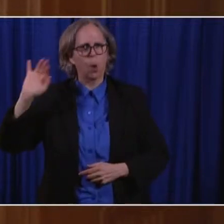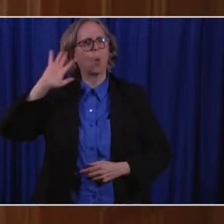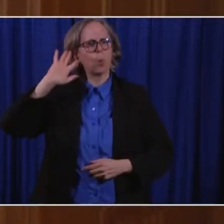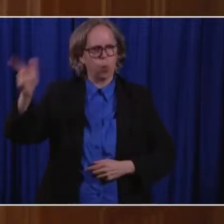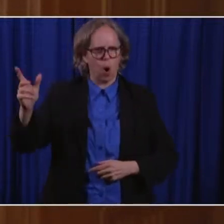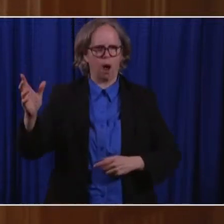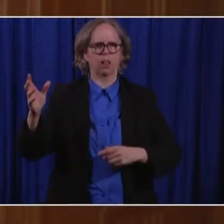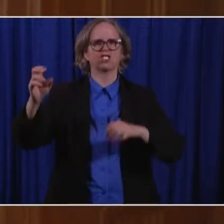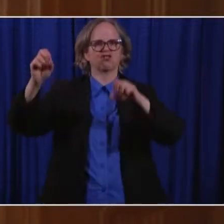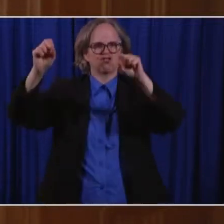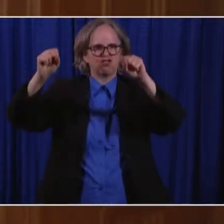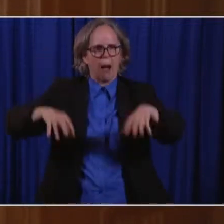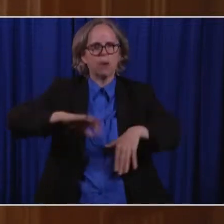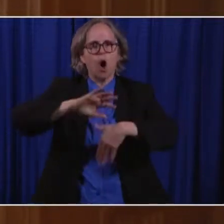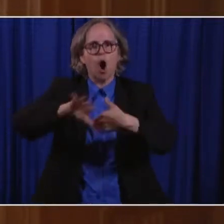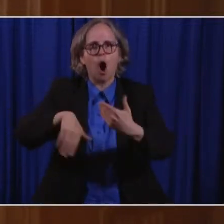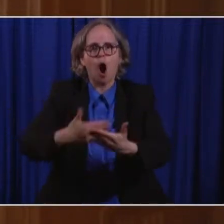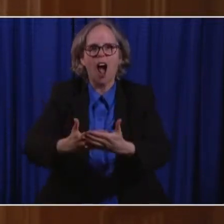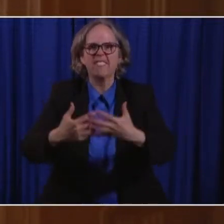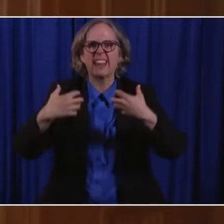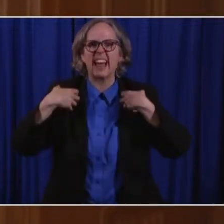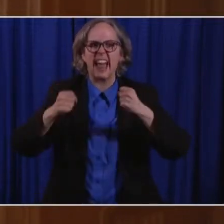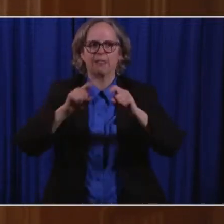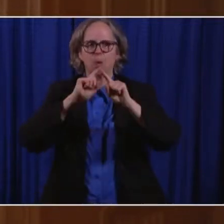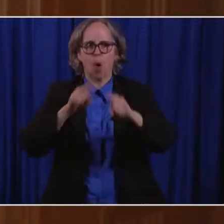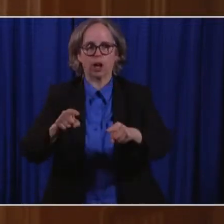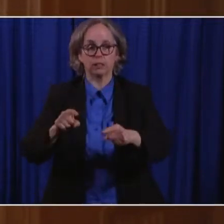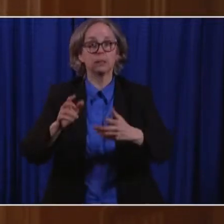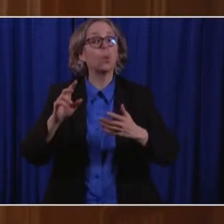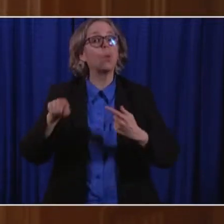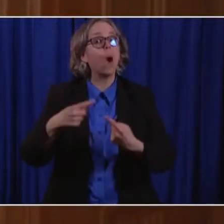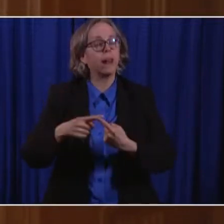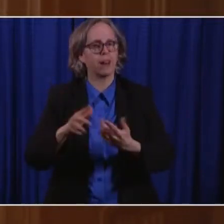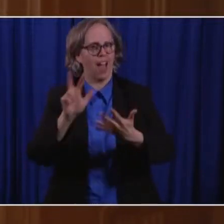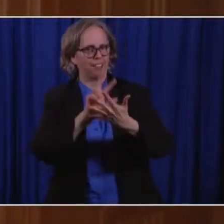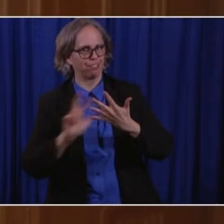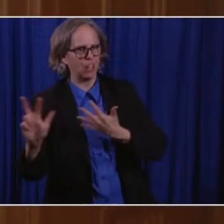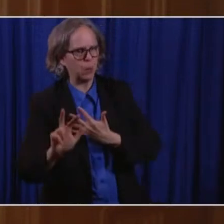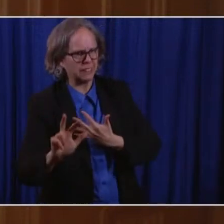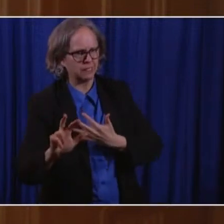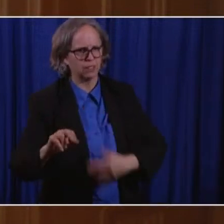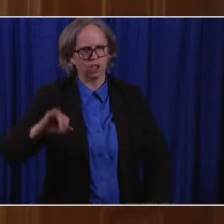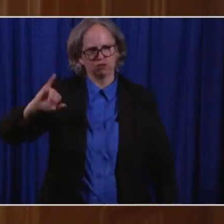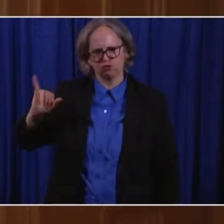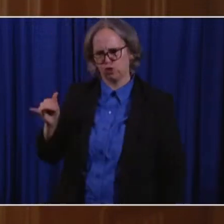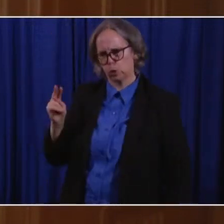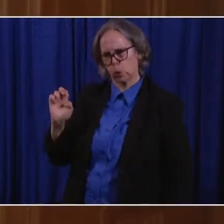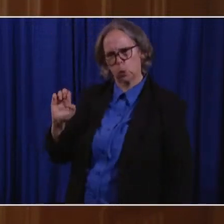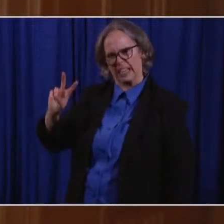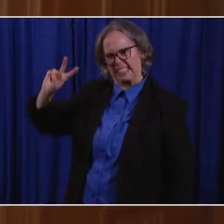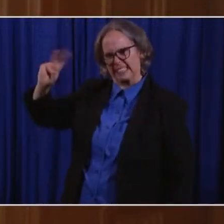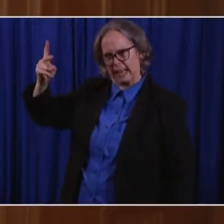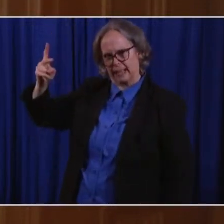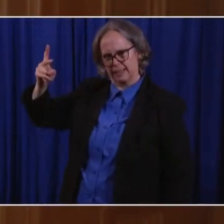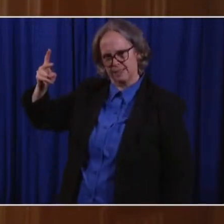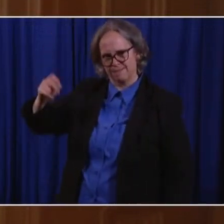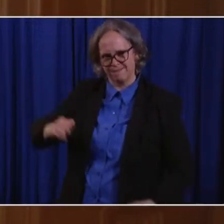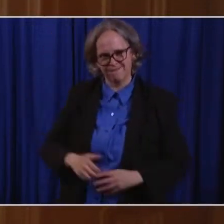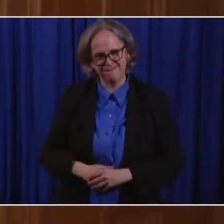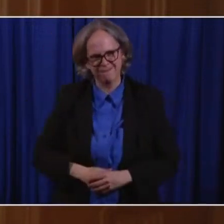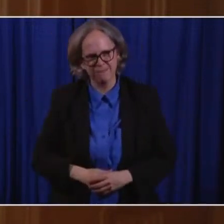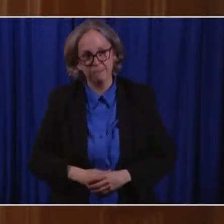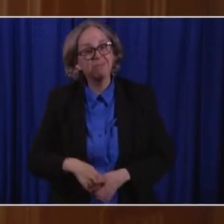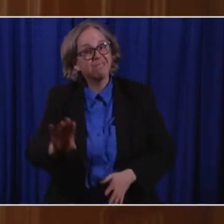facilities, effective 3 weeks from today on June 2nd. This time will